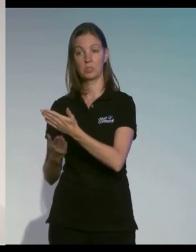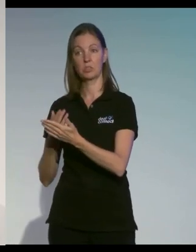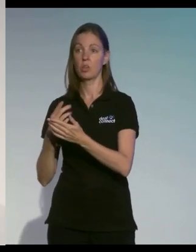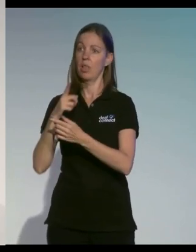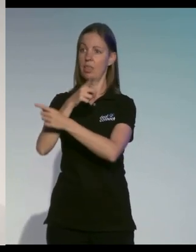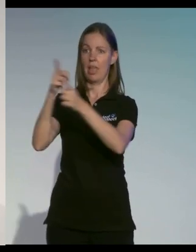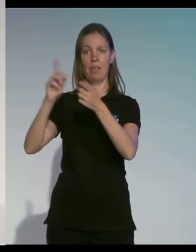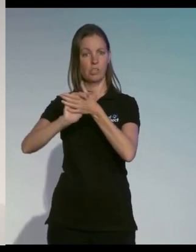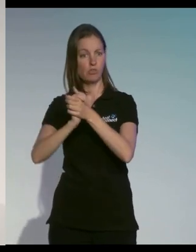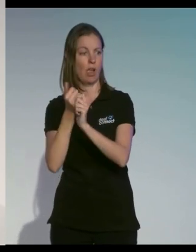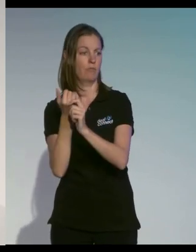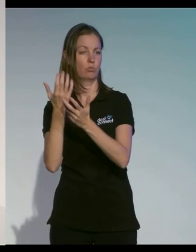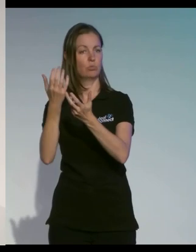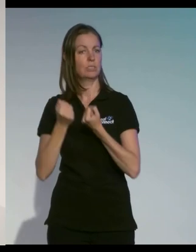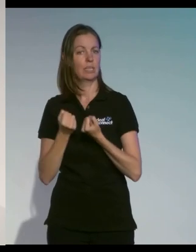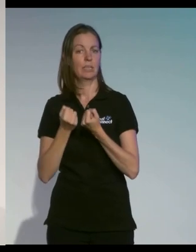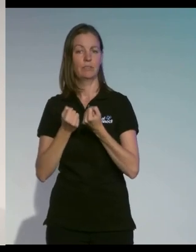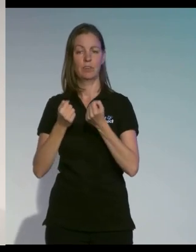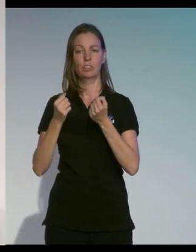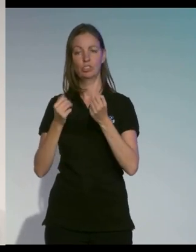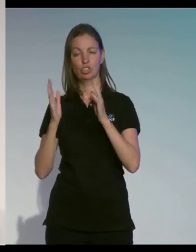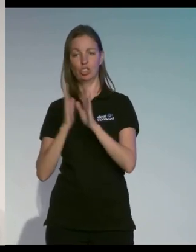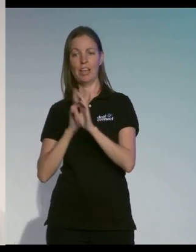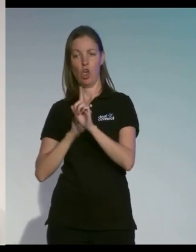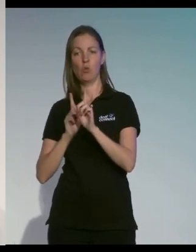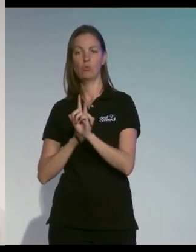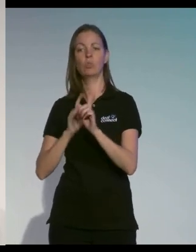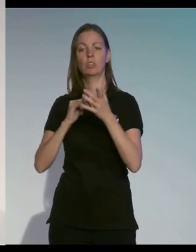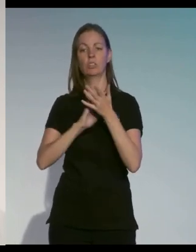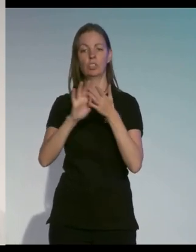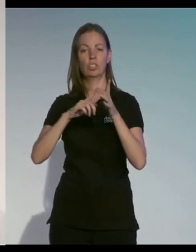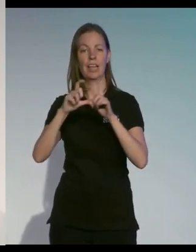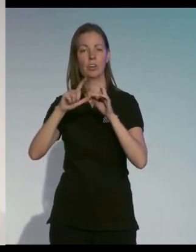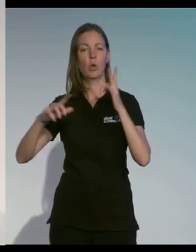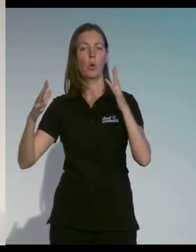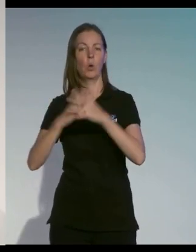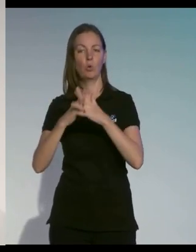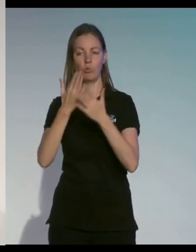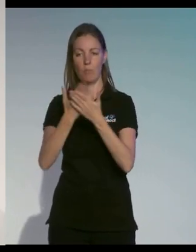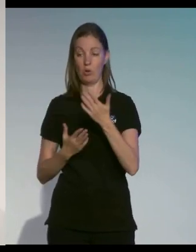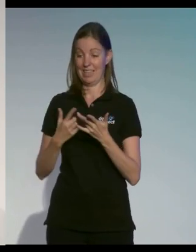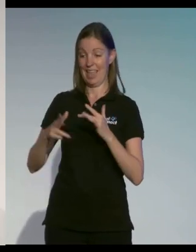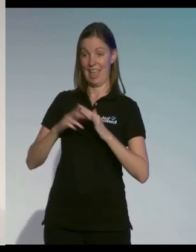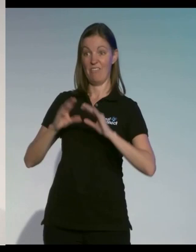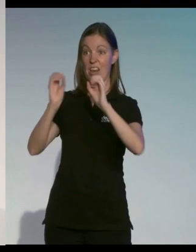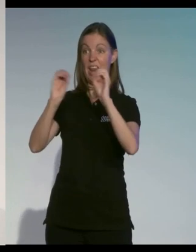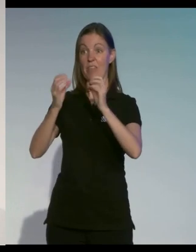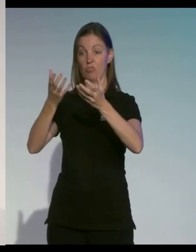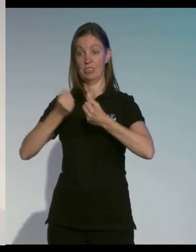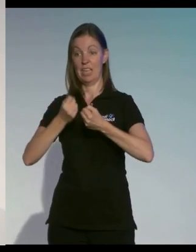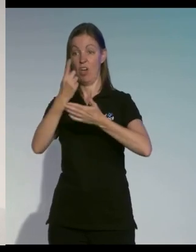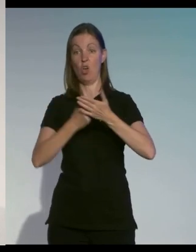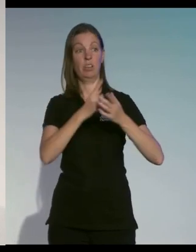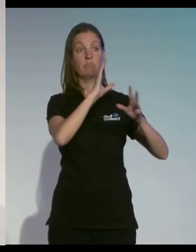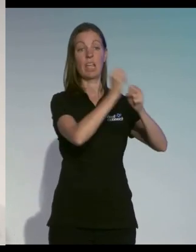get these shadow reports, because if they don't get shadow reports from civil society, then all they've got to go on is the government's